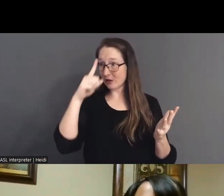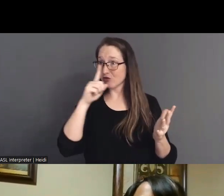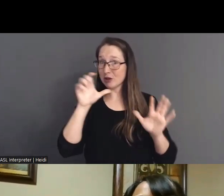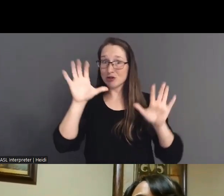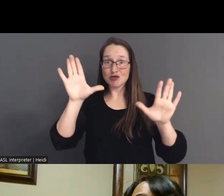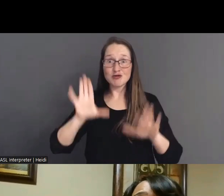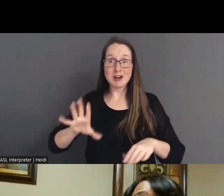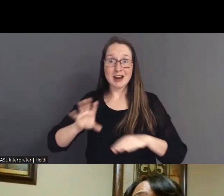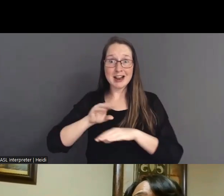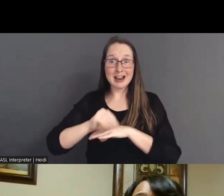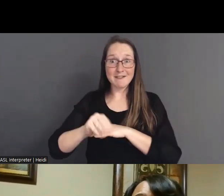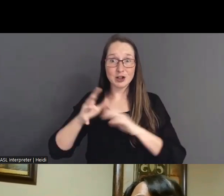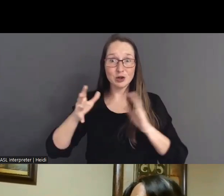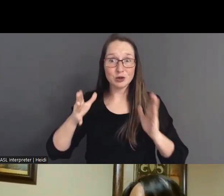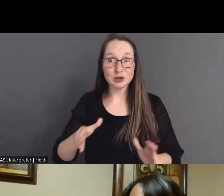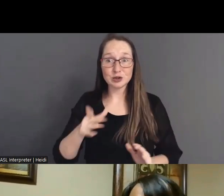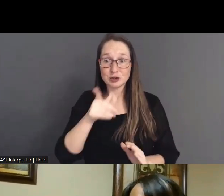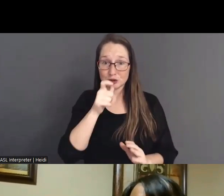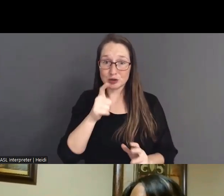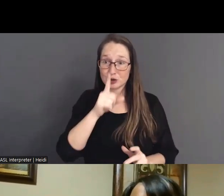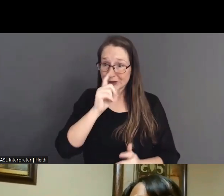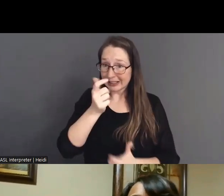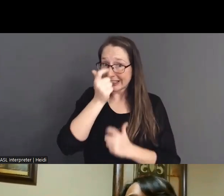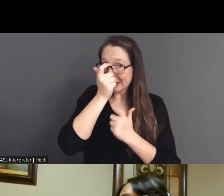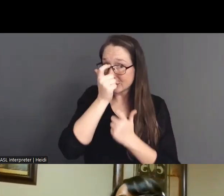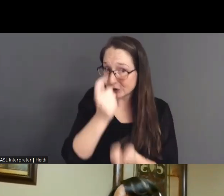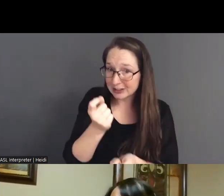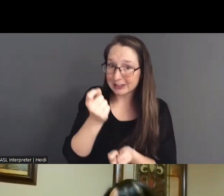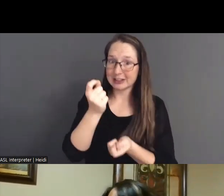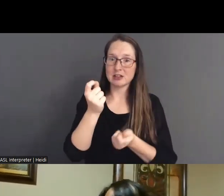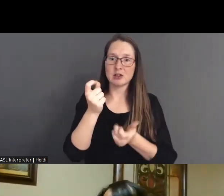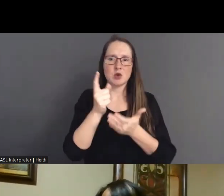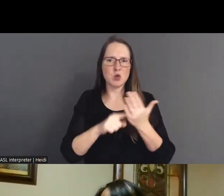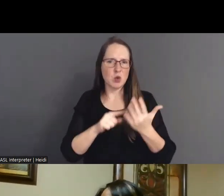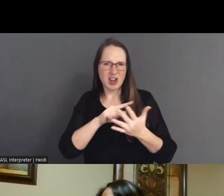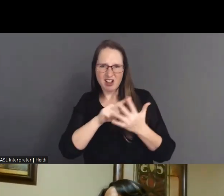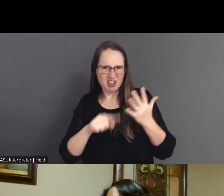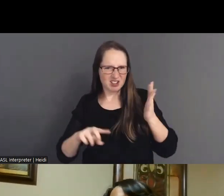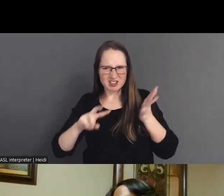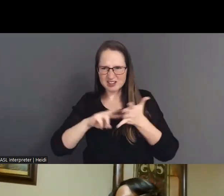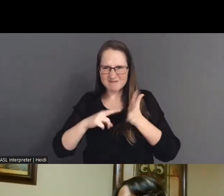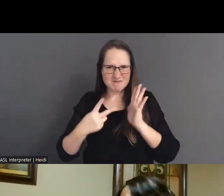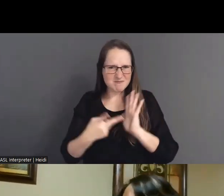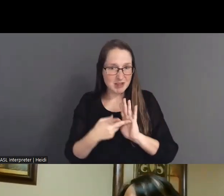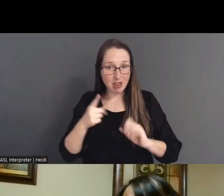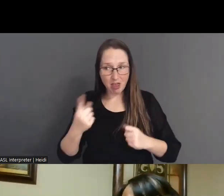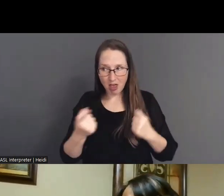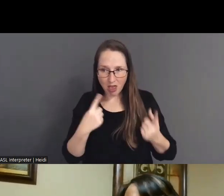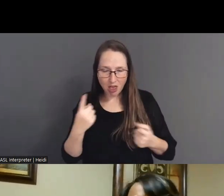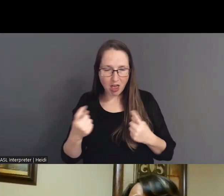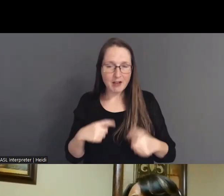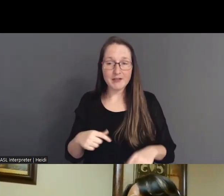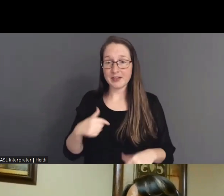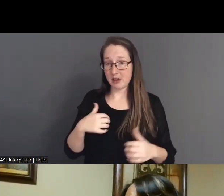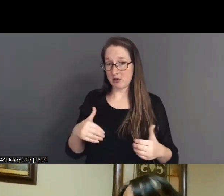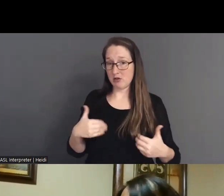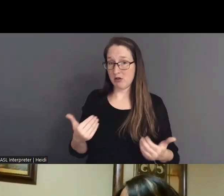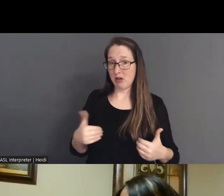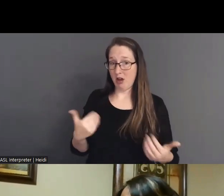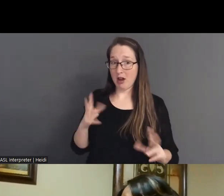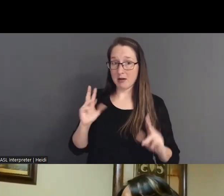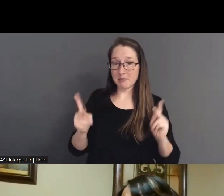influencers that were very much interested what all of this meant. I was talking to young folks